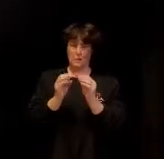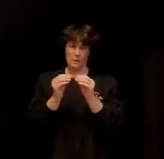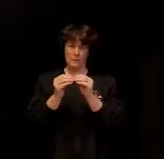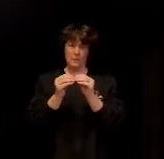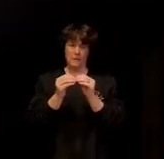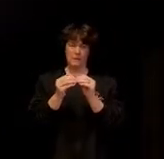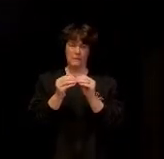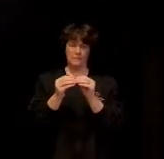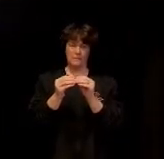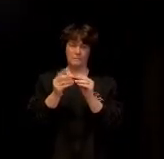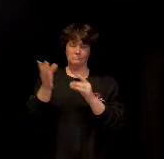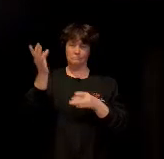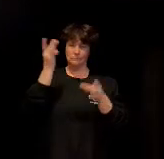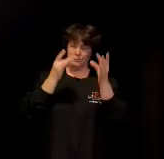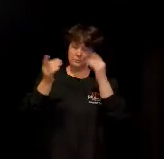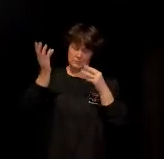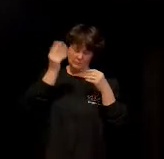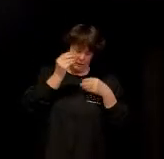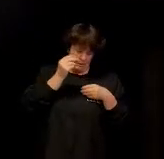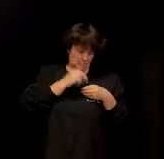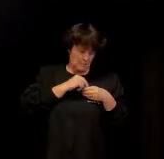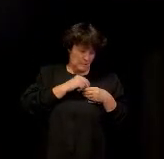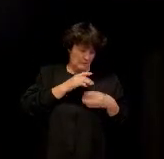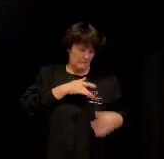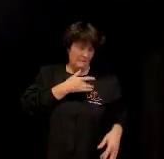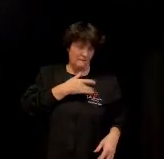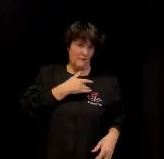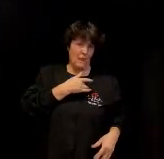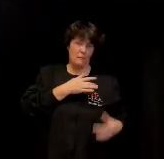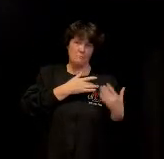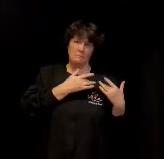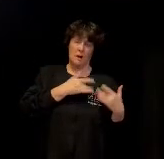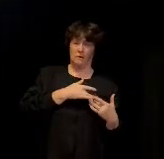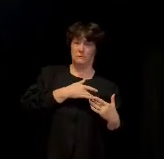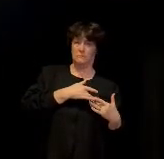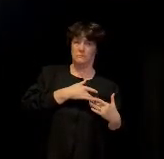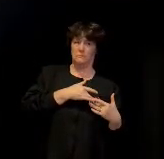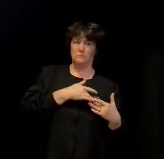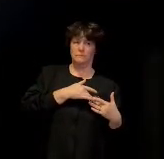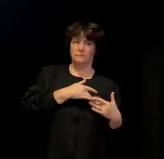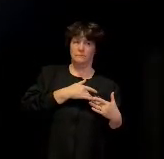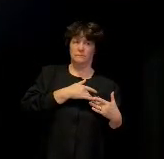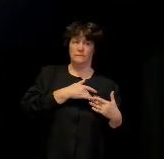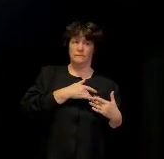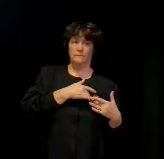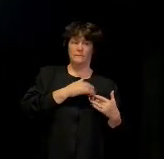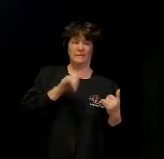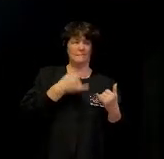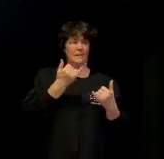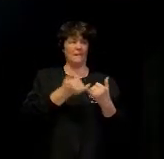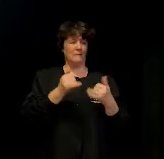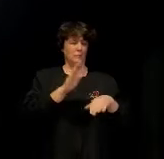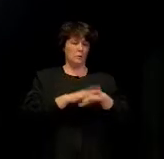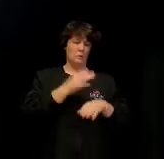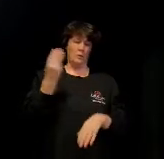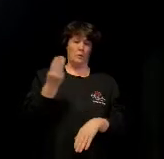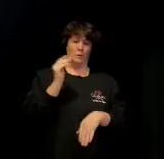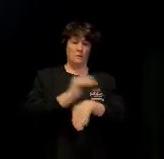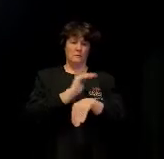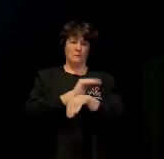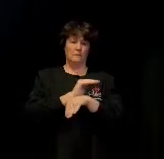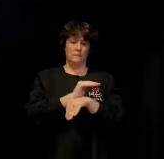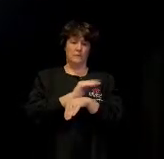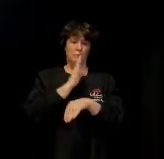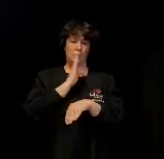several confirmations in my heart and around me that I wanted to. The last couple times on Wednesday night, we've been talking about the